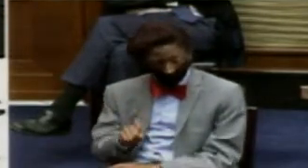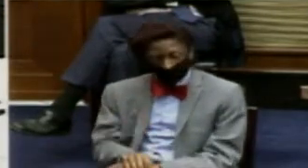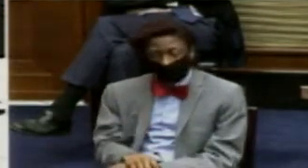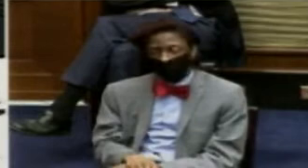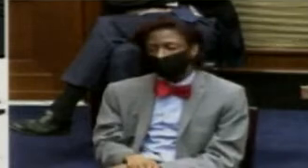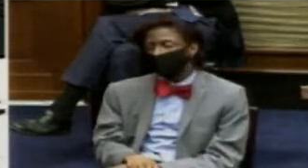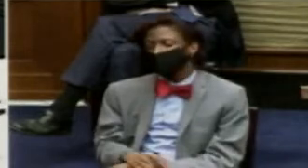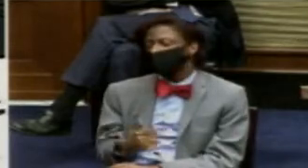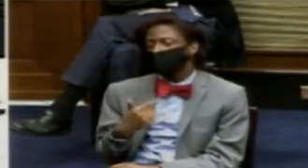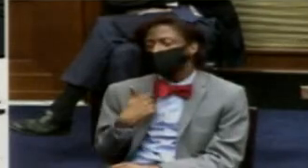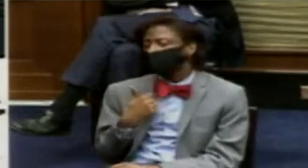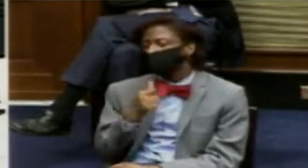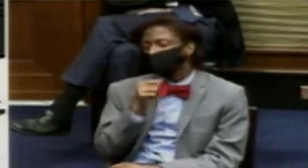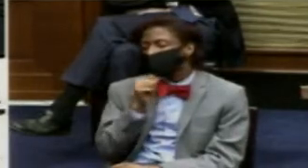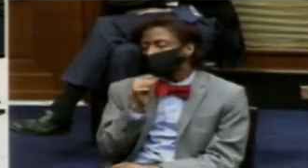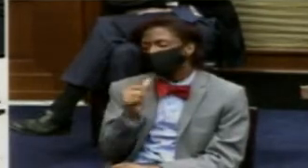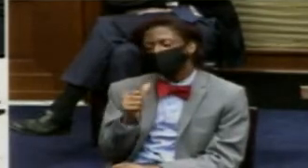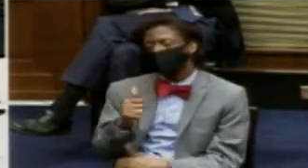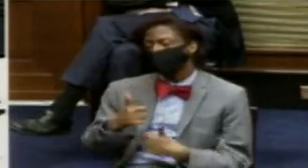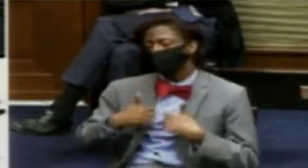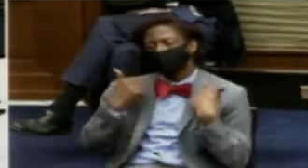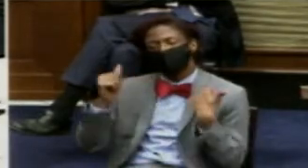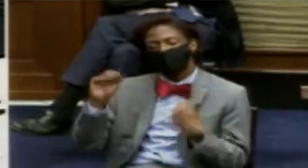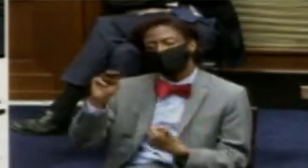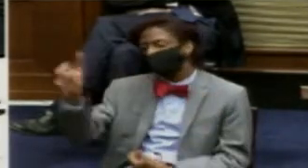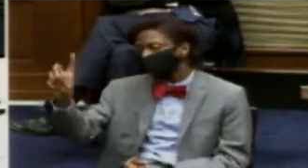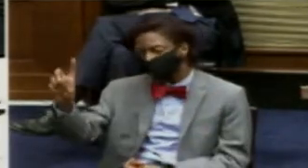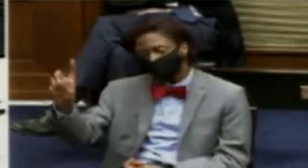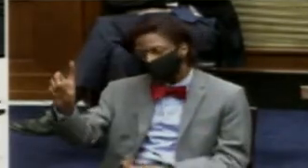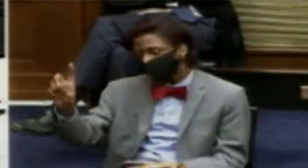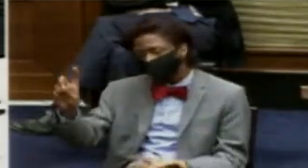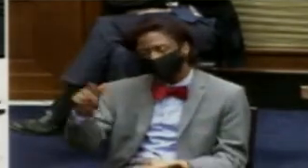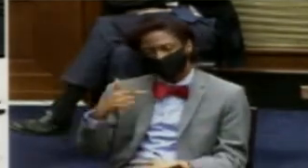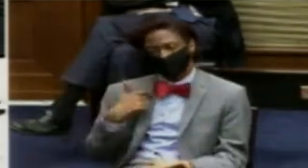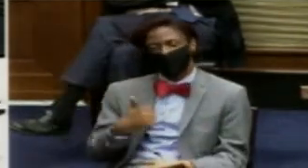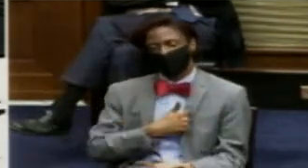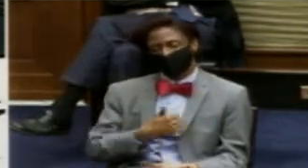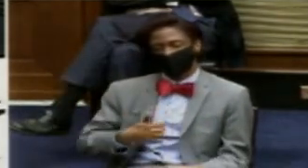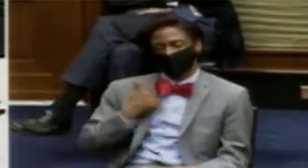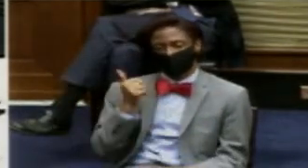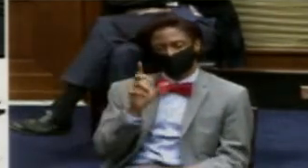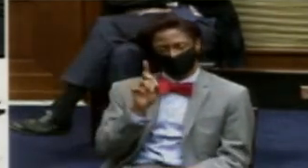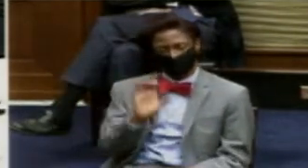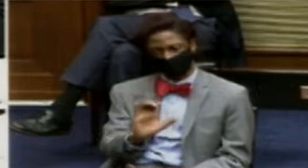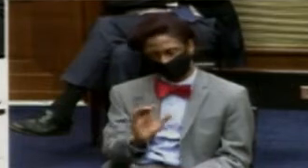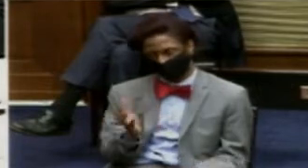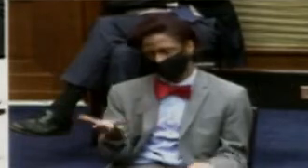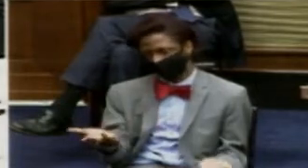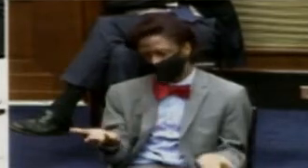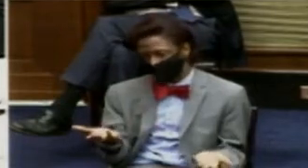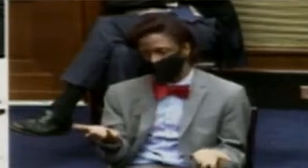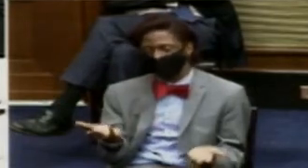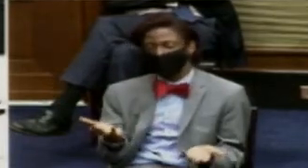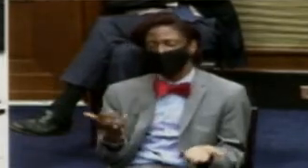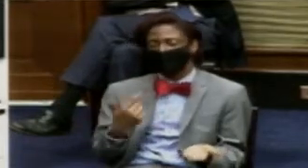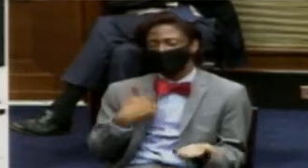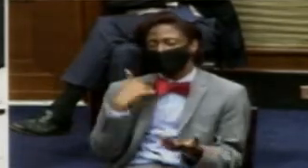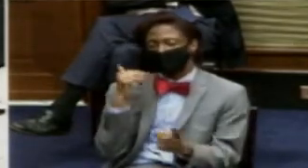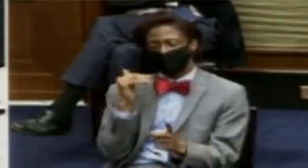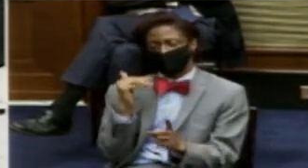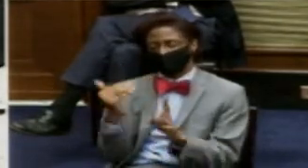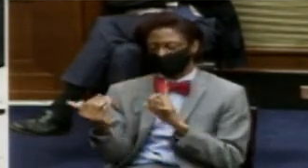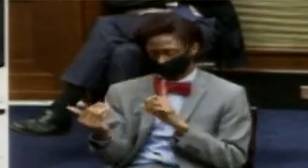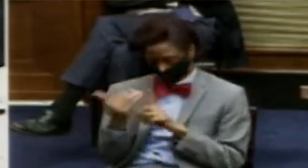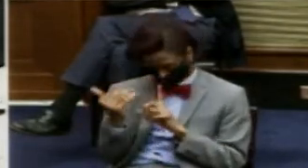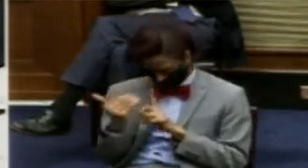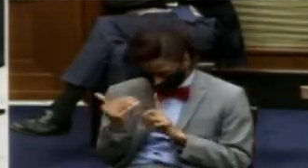We're not residents of Maryland, Congressman. We're residents of Washington, D.C. And I'm reminded